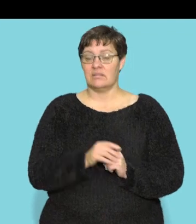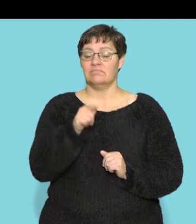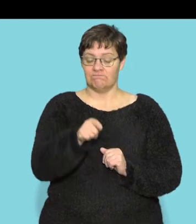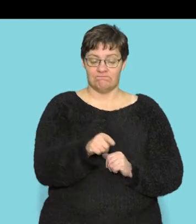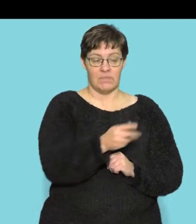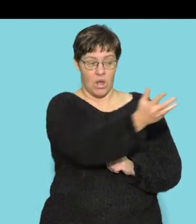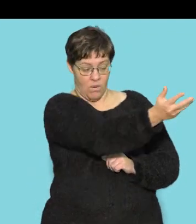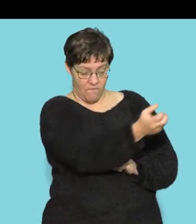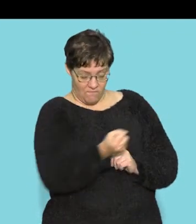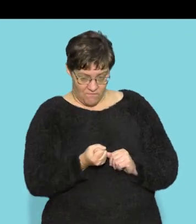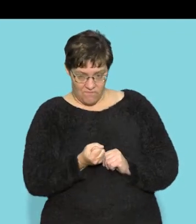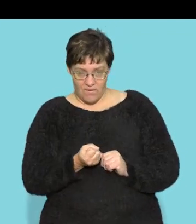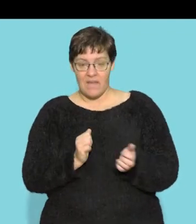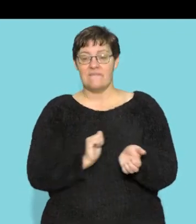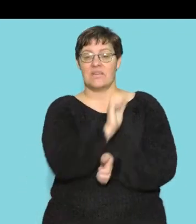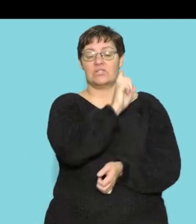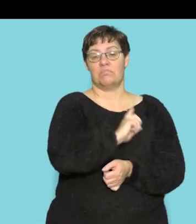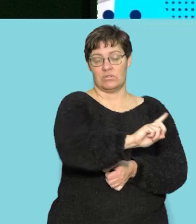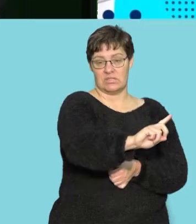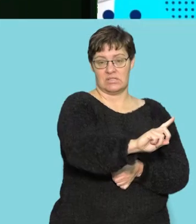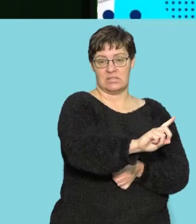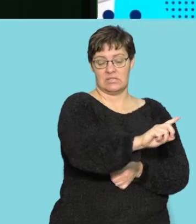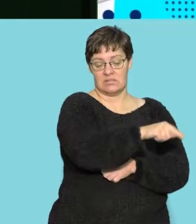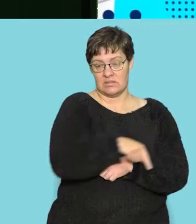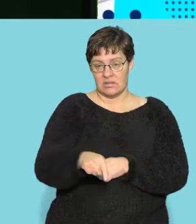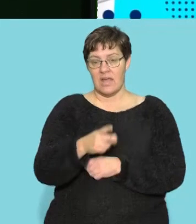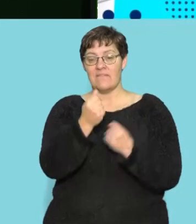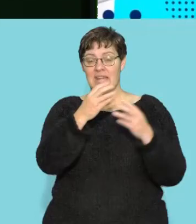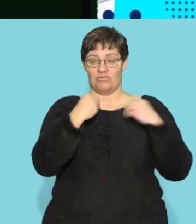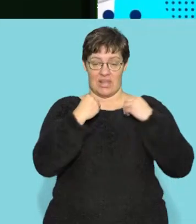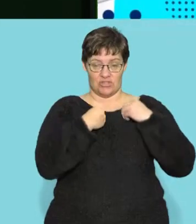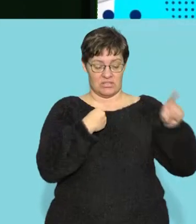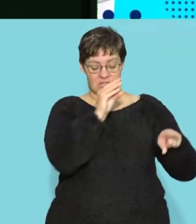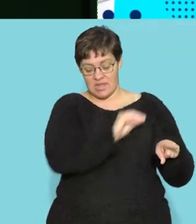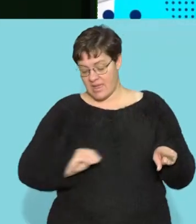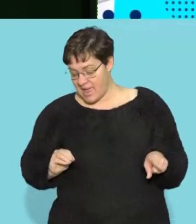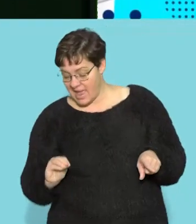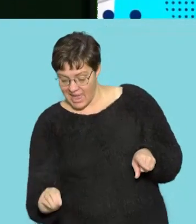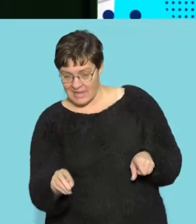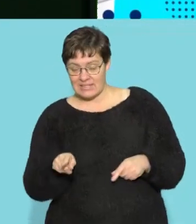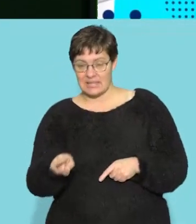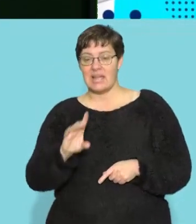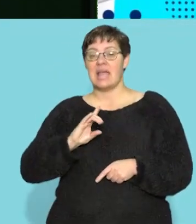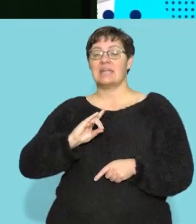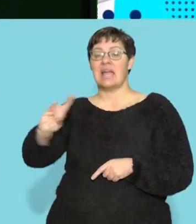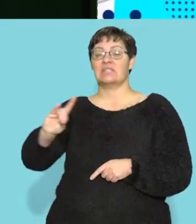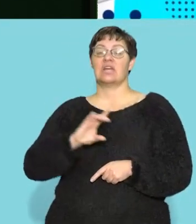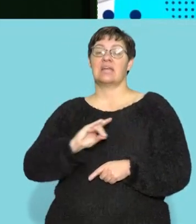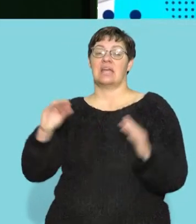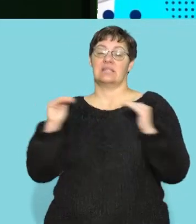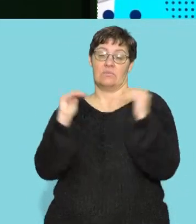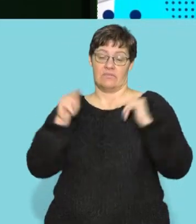will be taken out of my fixed deposit under financial assets and will be added to my cash and